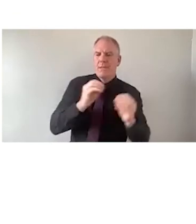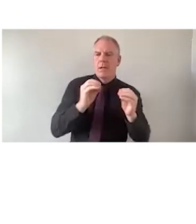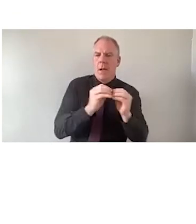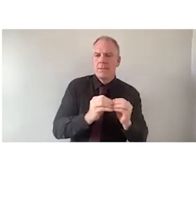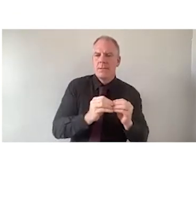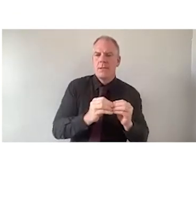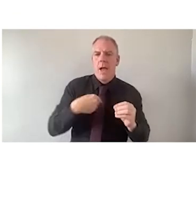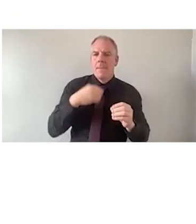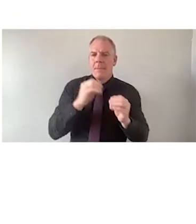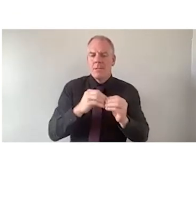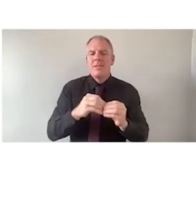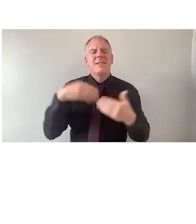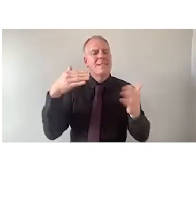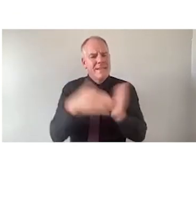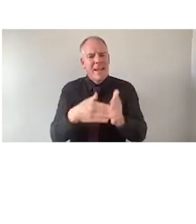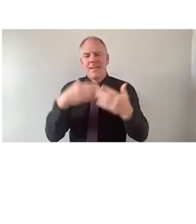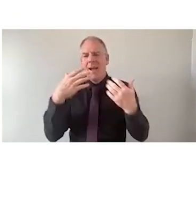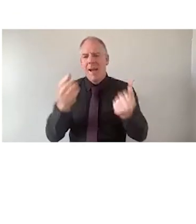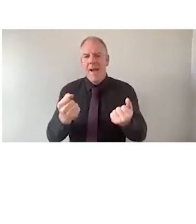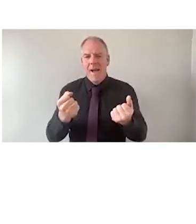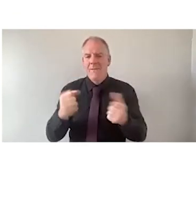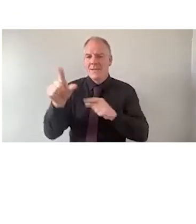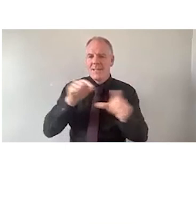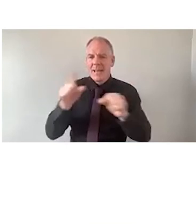mentioned, whilst we have a very effective